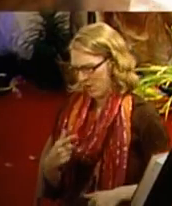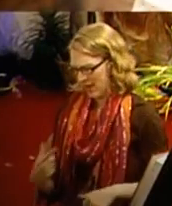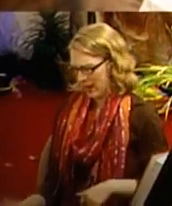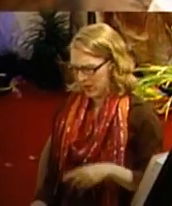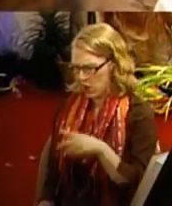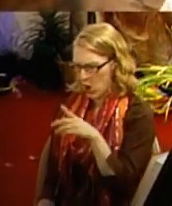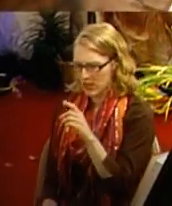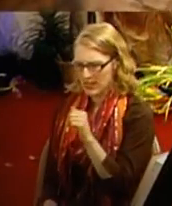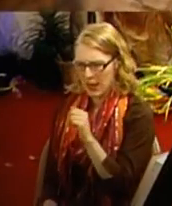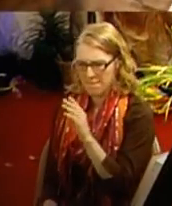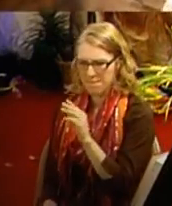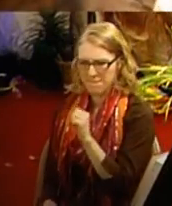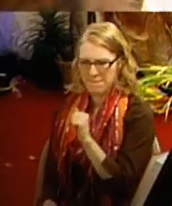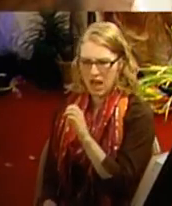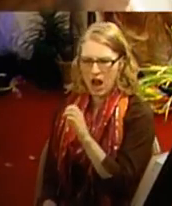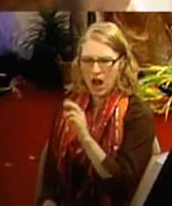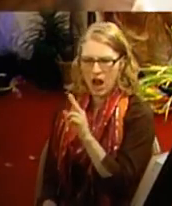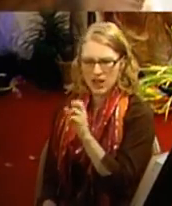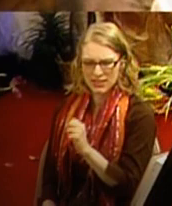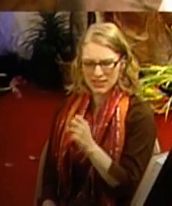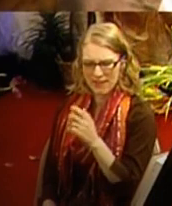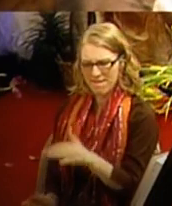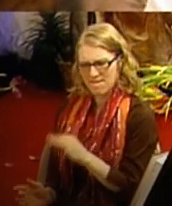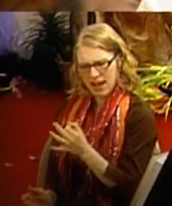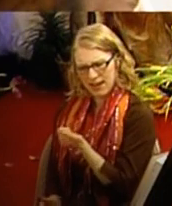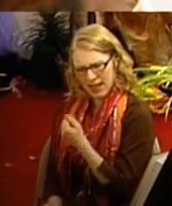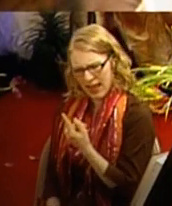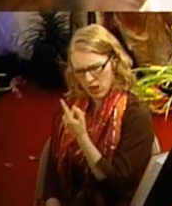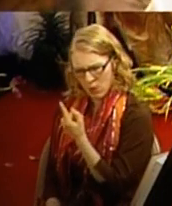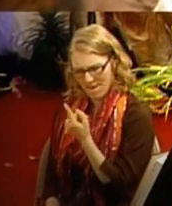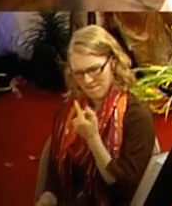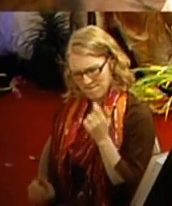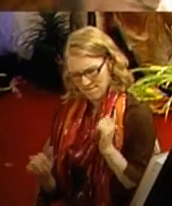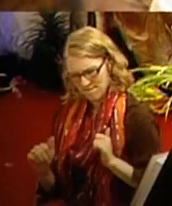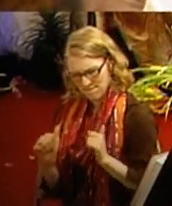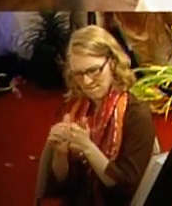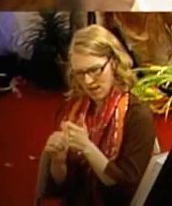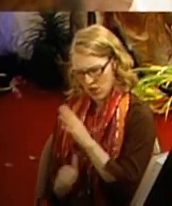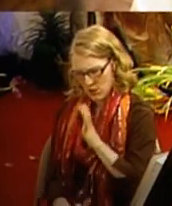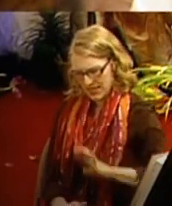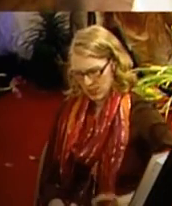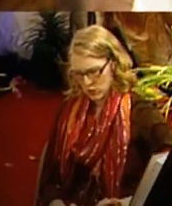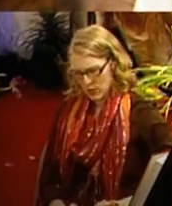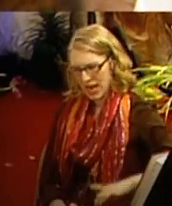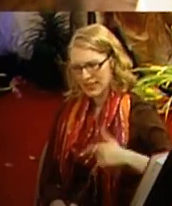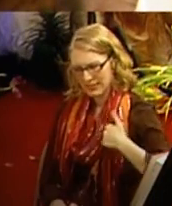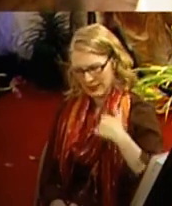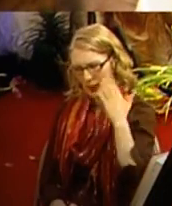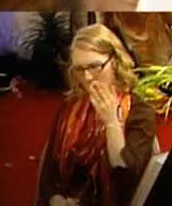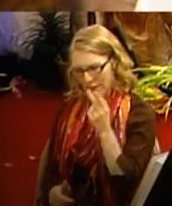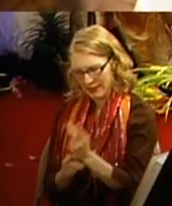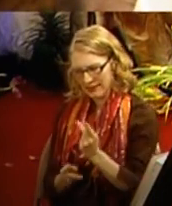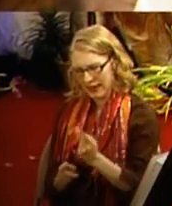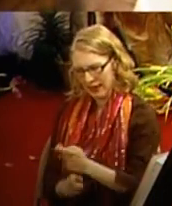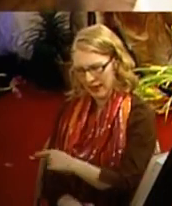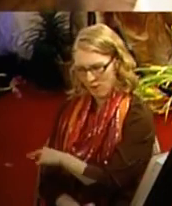to Damascus, and if I find any that are following in the way of Christ, I'll take care of them.